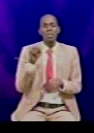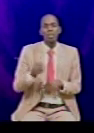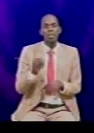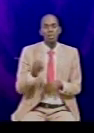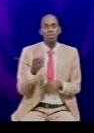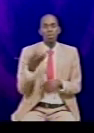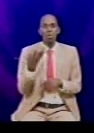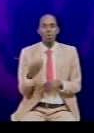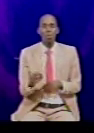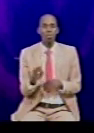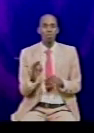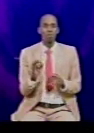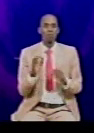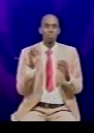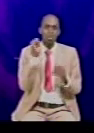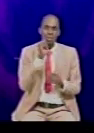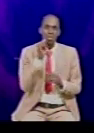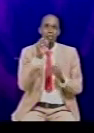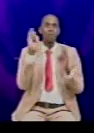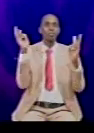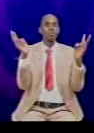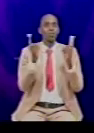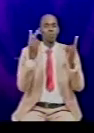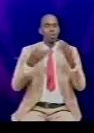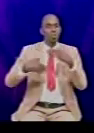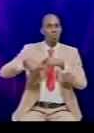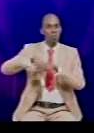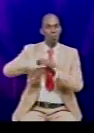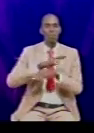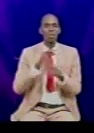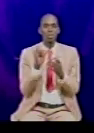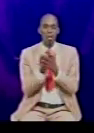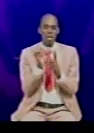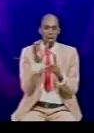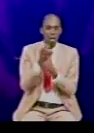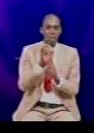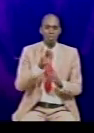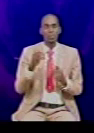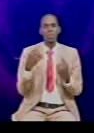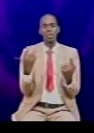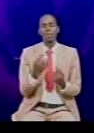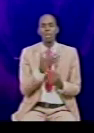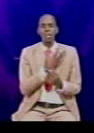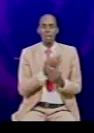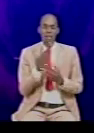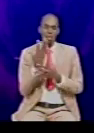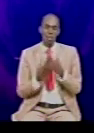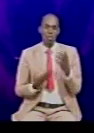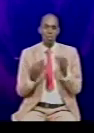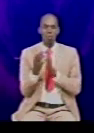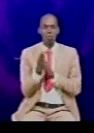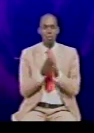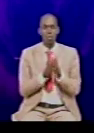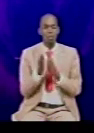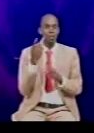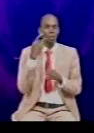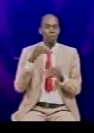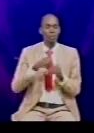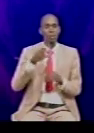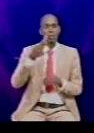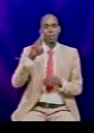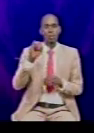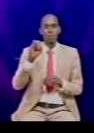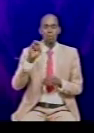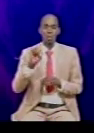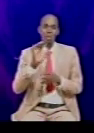over besetting sins and lukewarmness. In chapter 6, reading there from verse